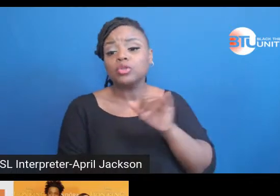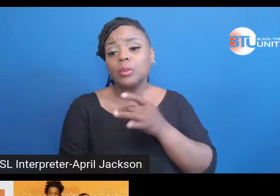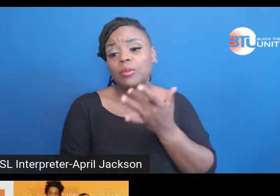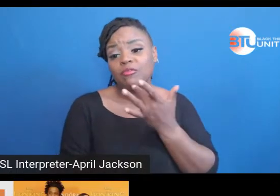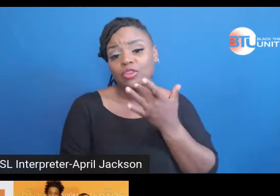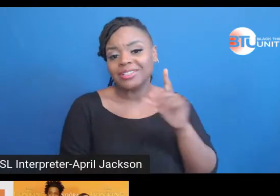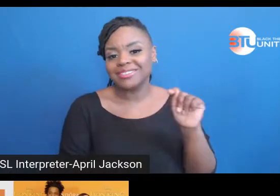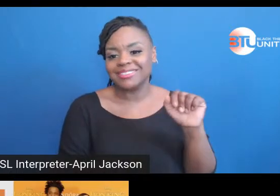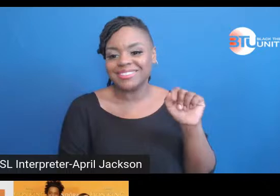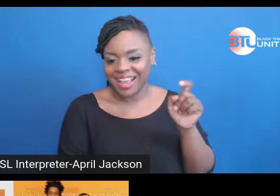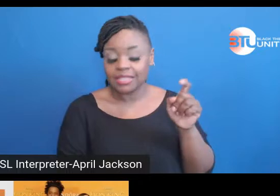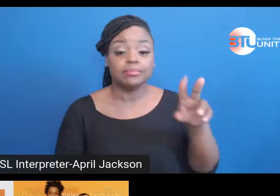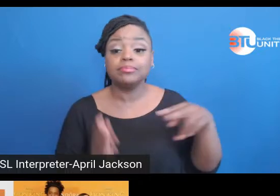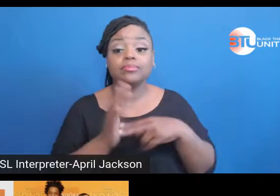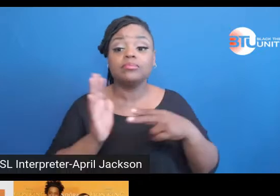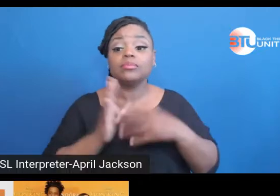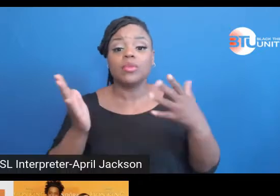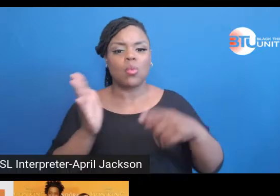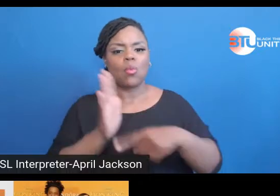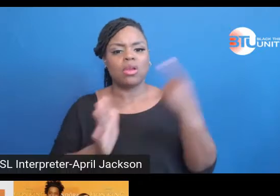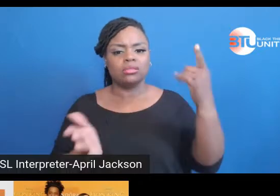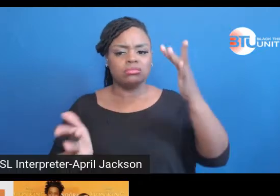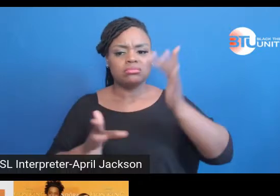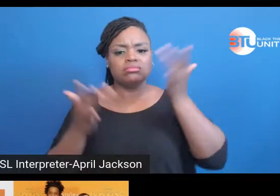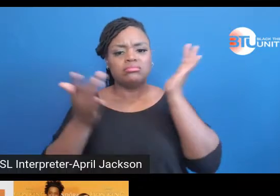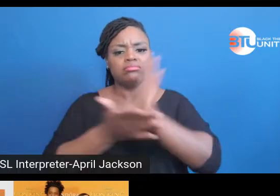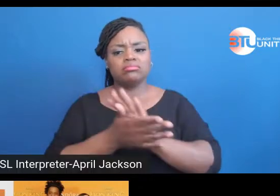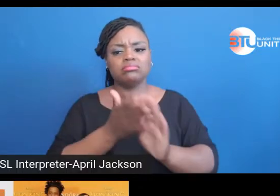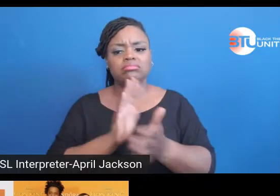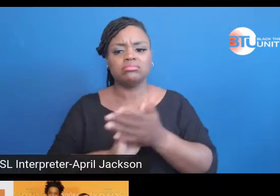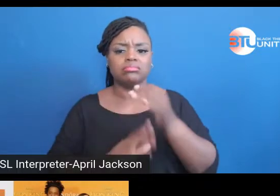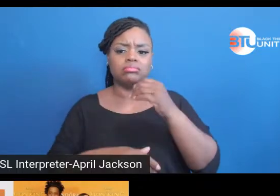once. You're taxed on the income that you make out of the business,